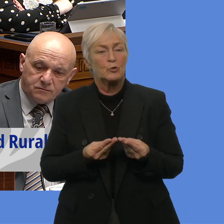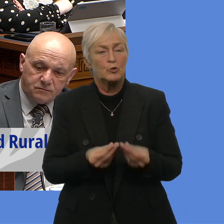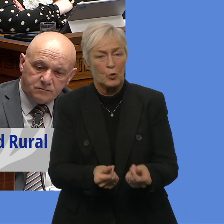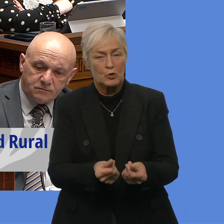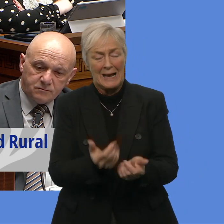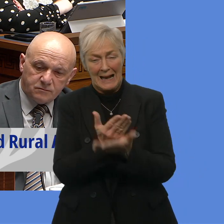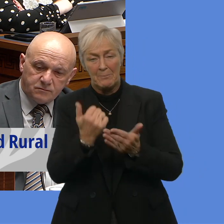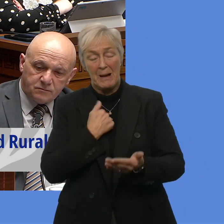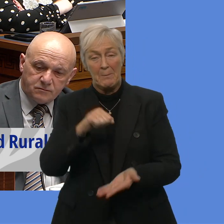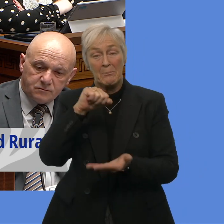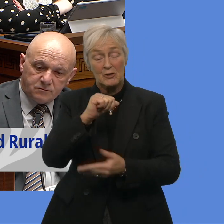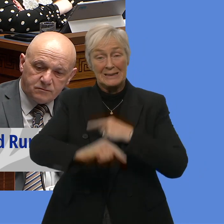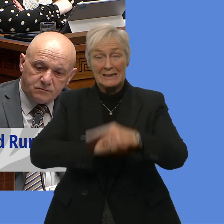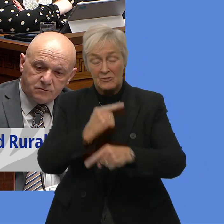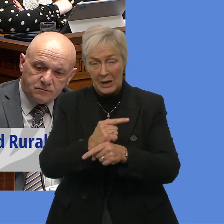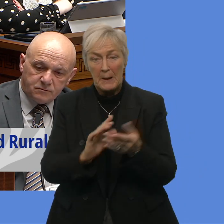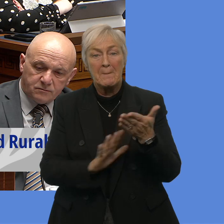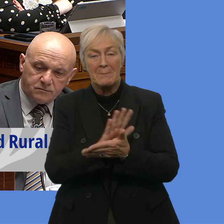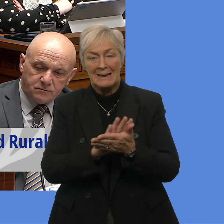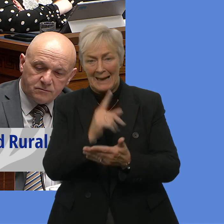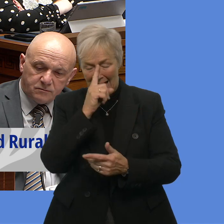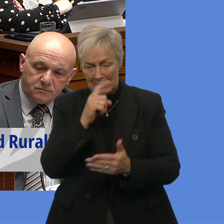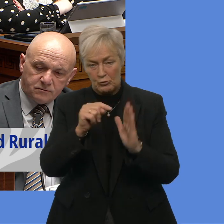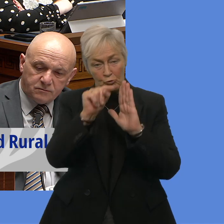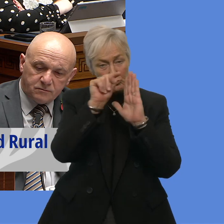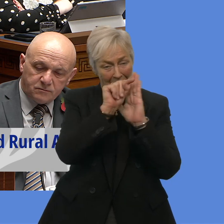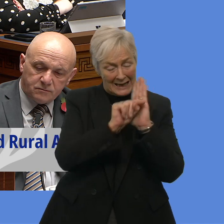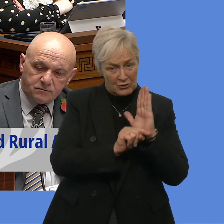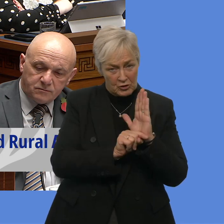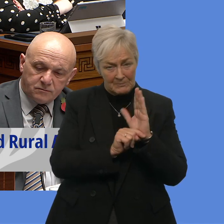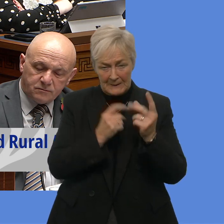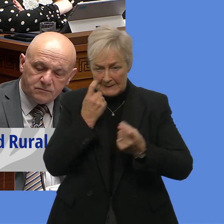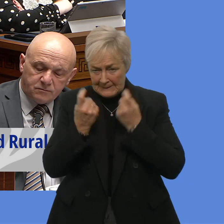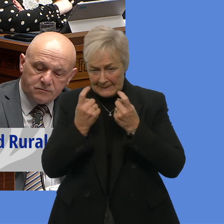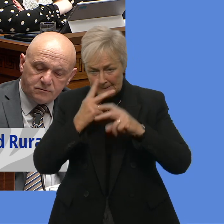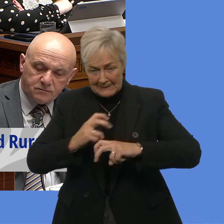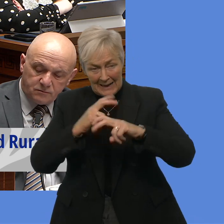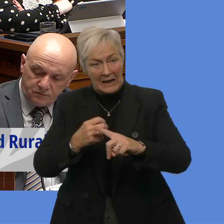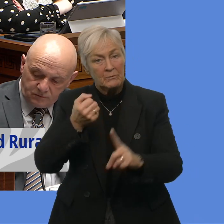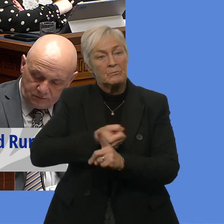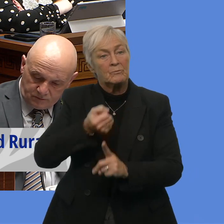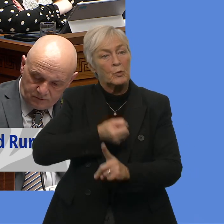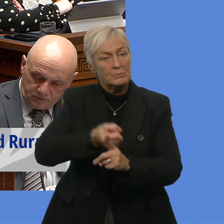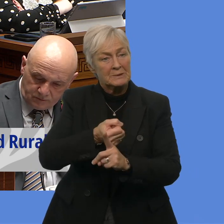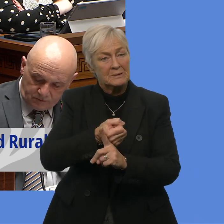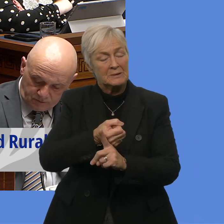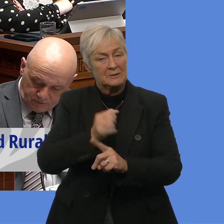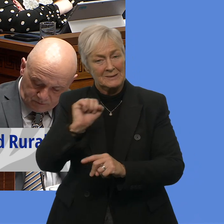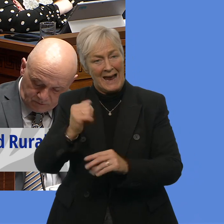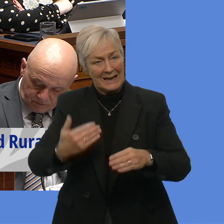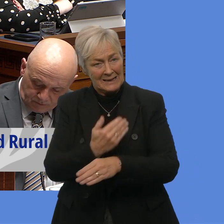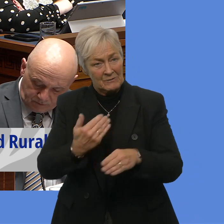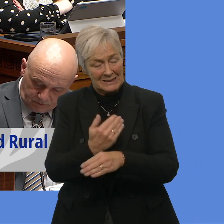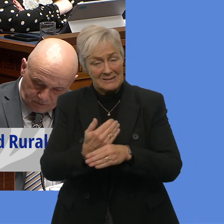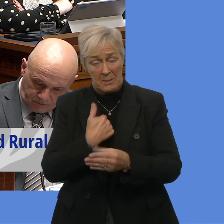budget for next year, so that we can do the regulation, investigation and enforcement activities associated with this. I'm clearly of a